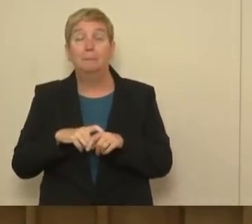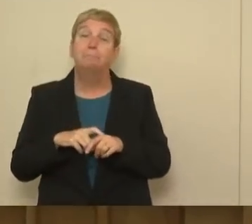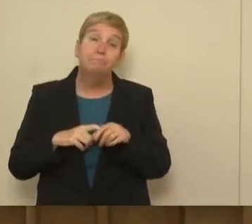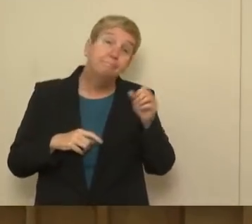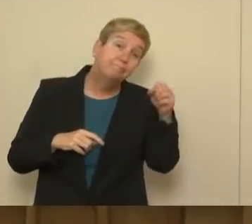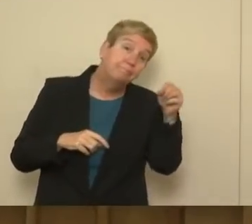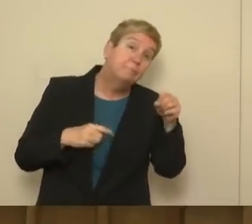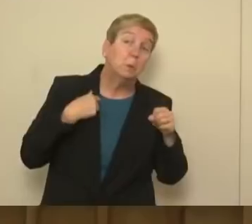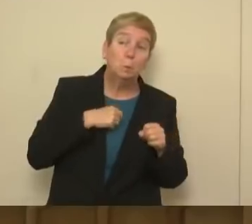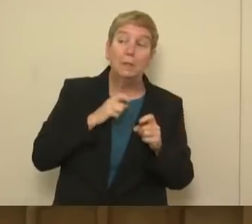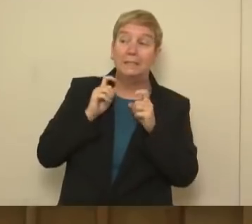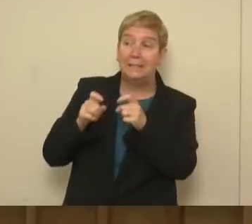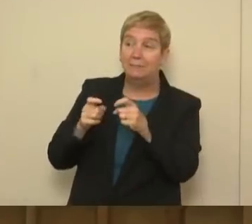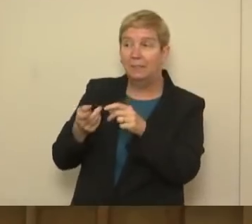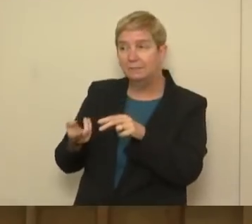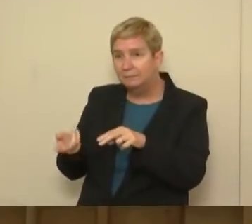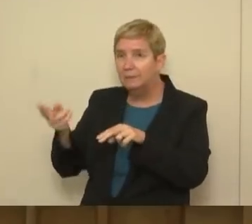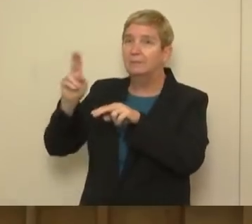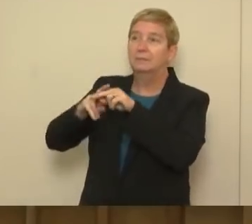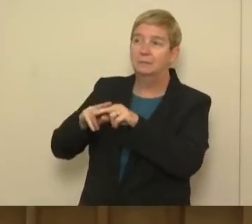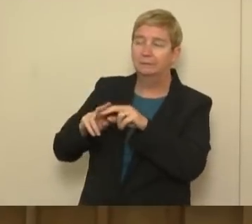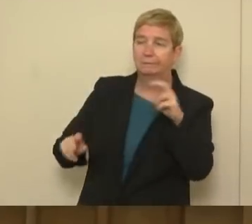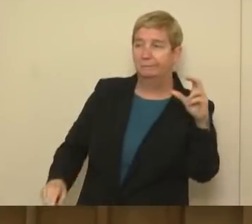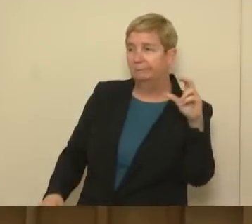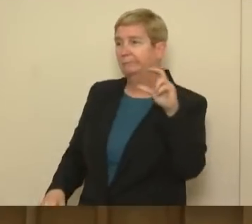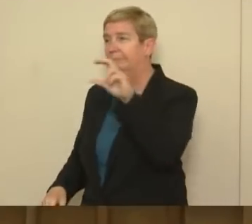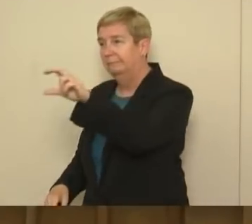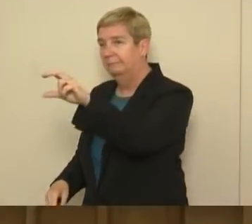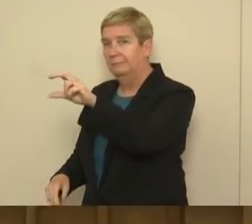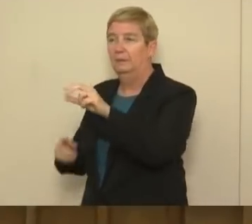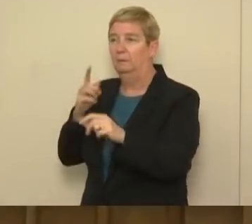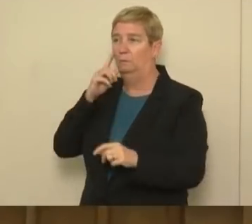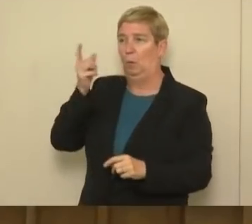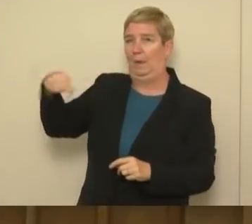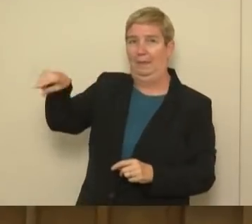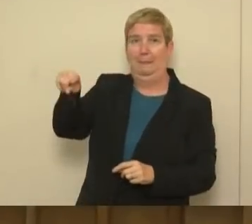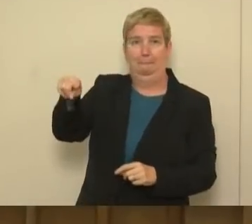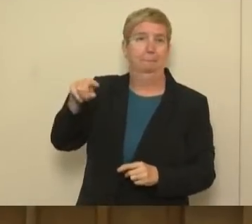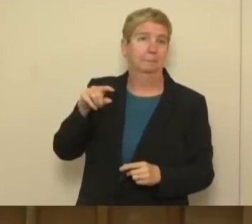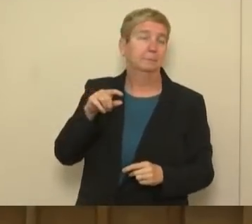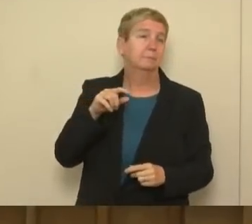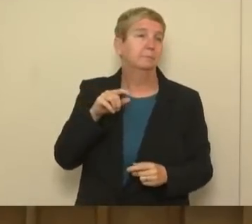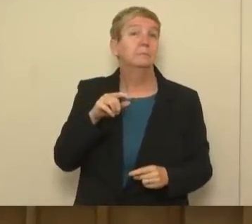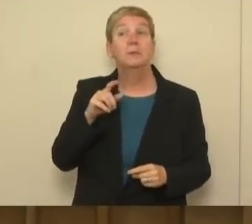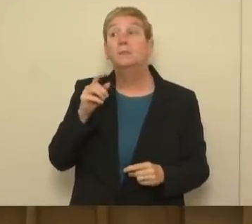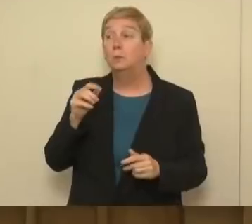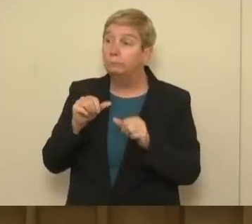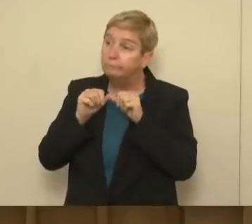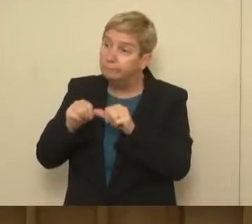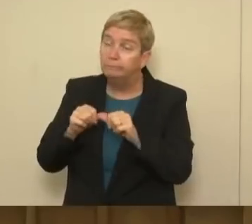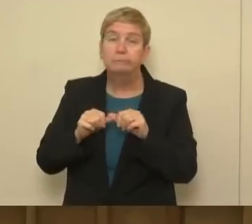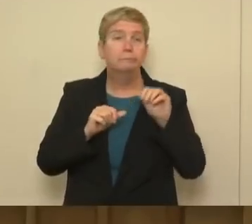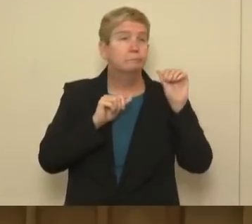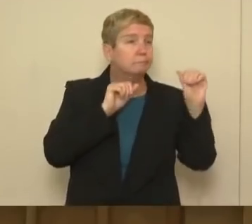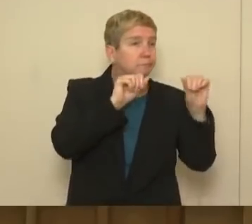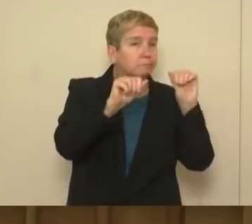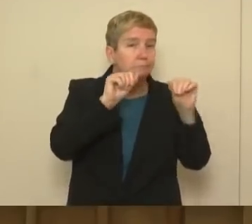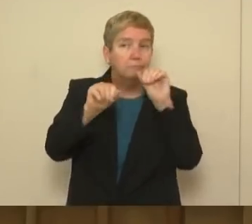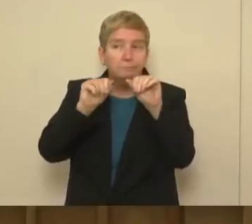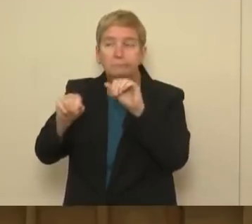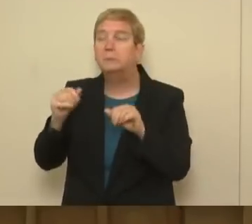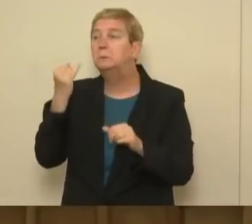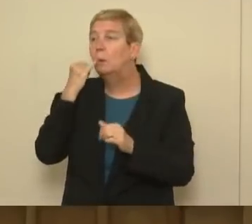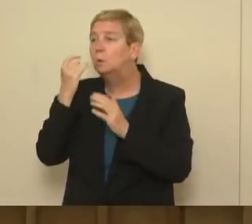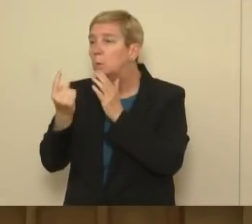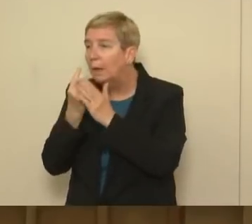way. So offering a bonus from the U.S. Census to those U.S. Census workers for them to go to the extra house or spend a couple